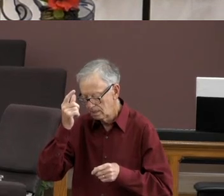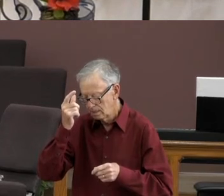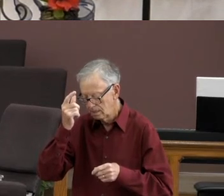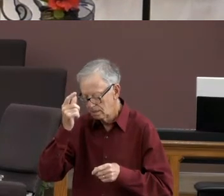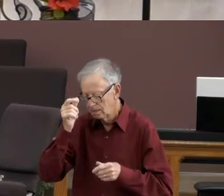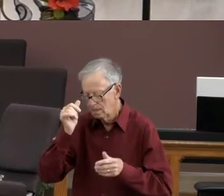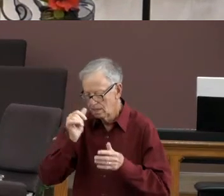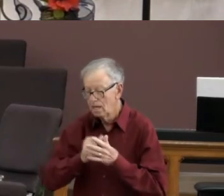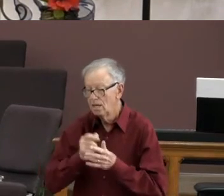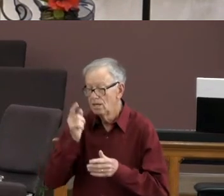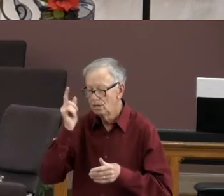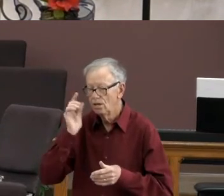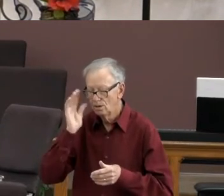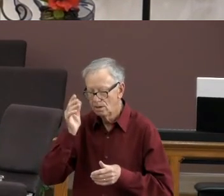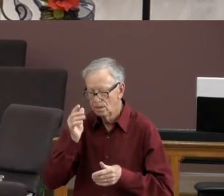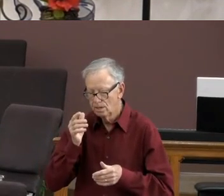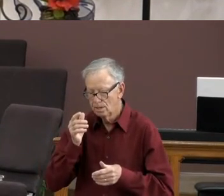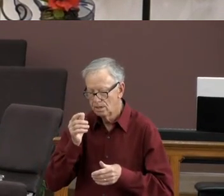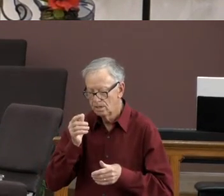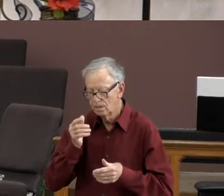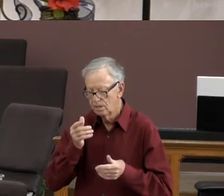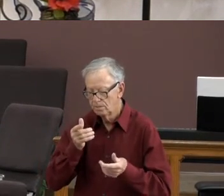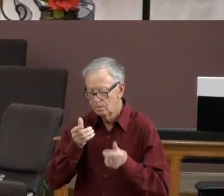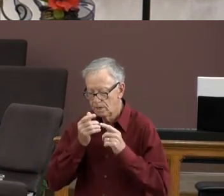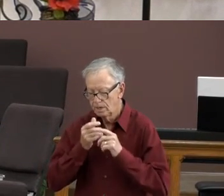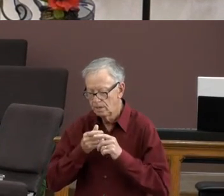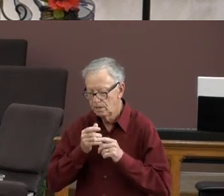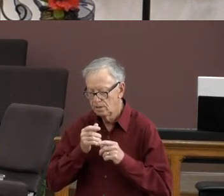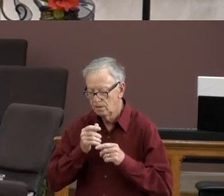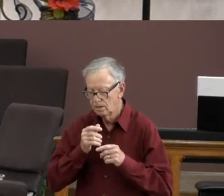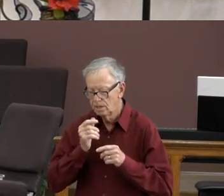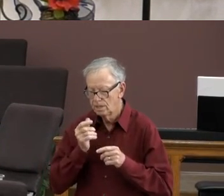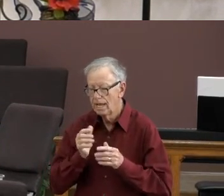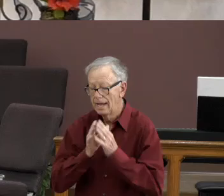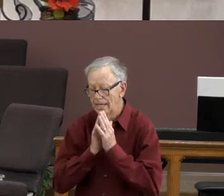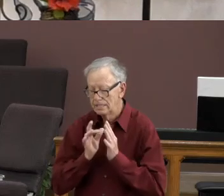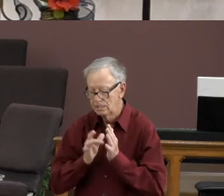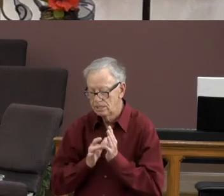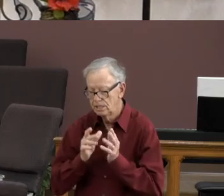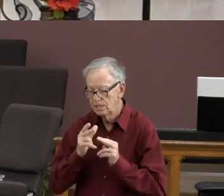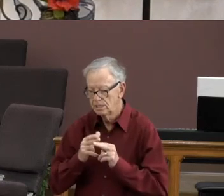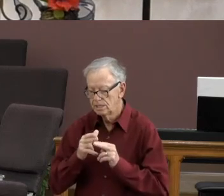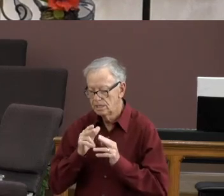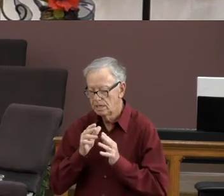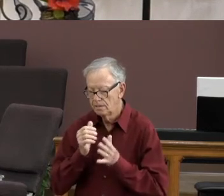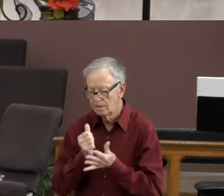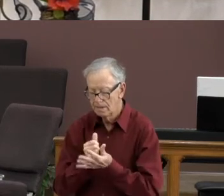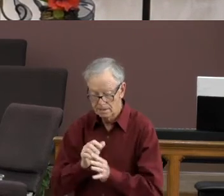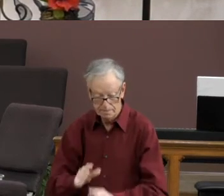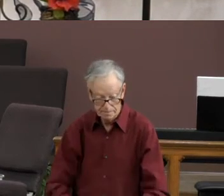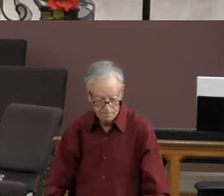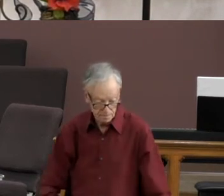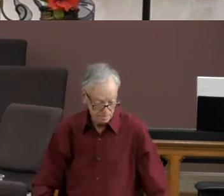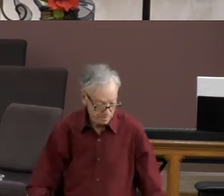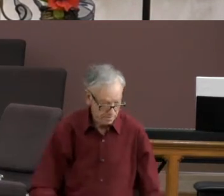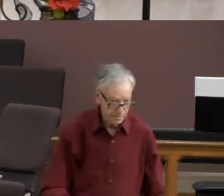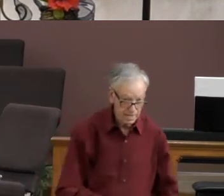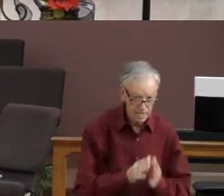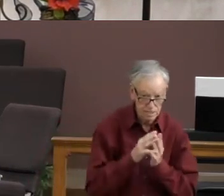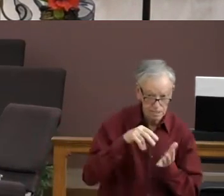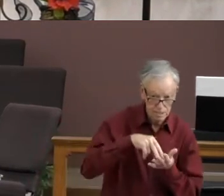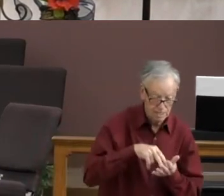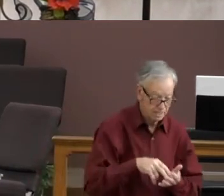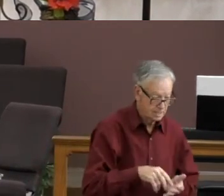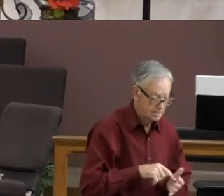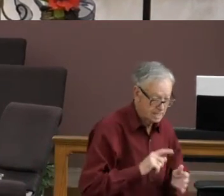that you will bring it to be. We ask in Jesus' name. Amen. I'm going to ask you to stand.